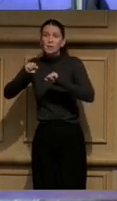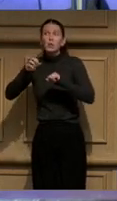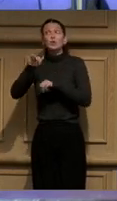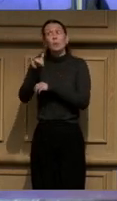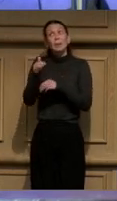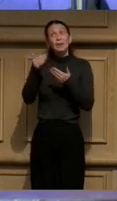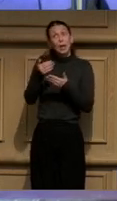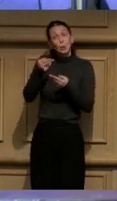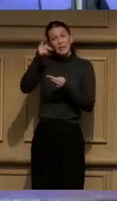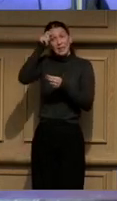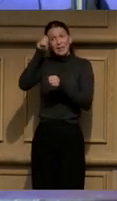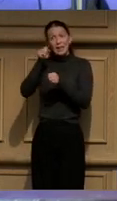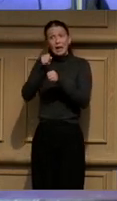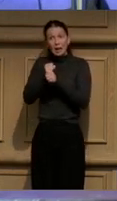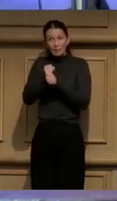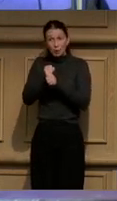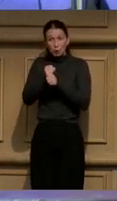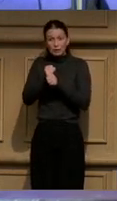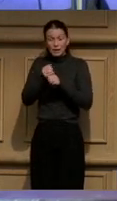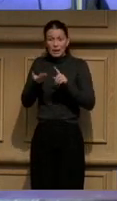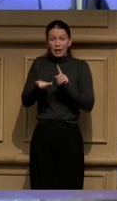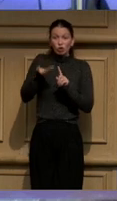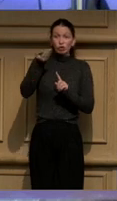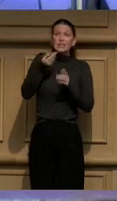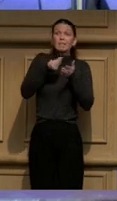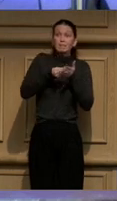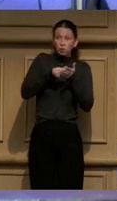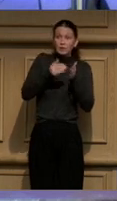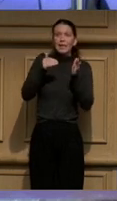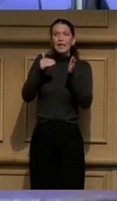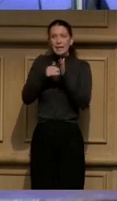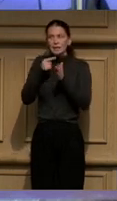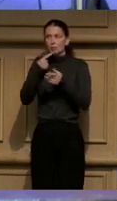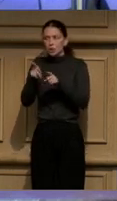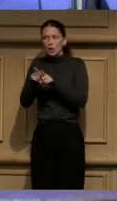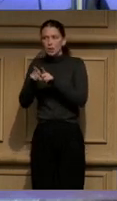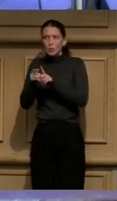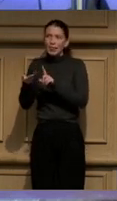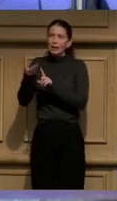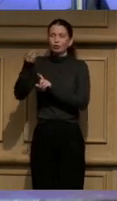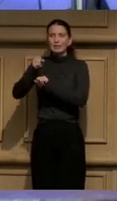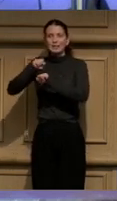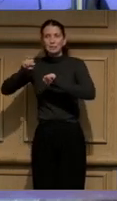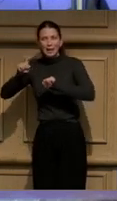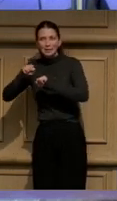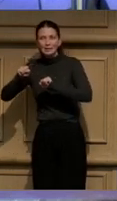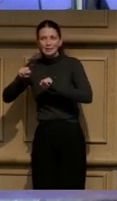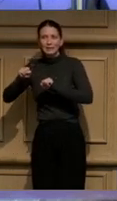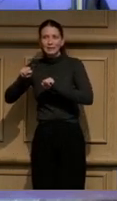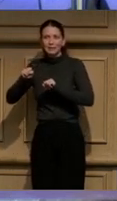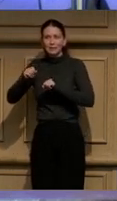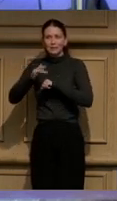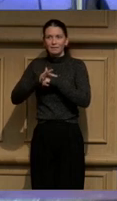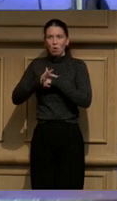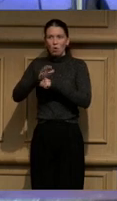funding, but increased space on sort of cost side as well as funding side. I'm sort of struck by the way in